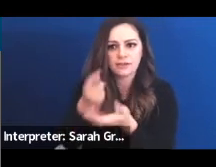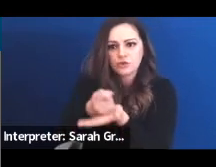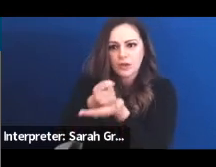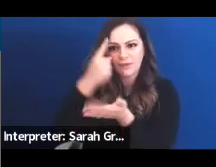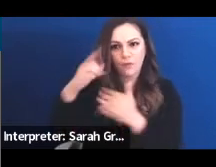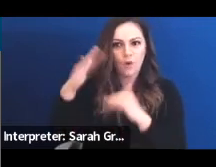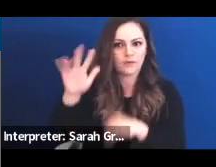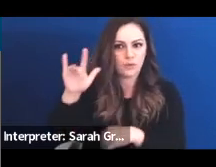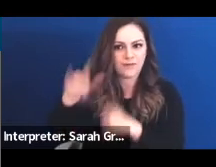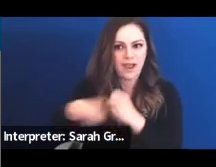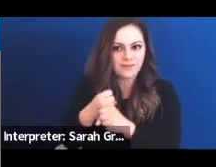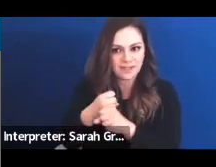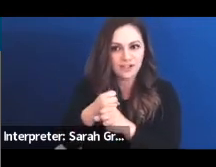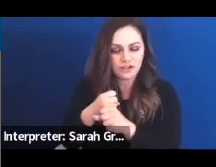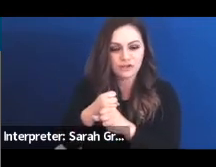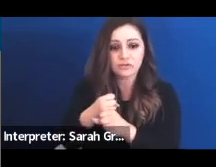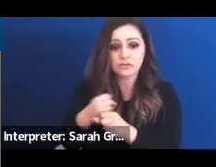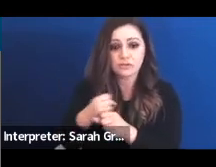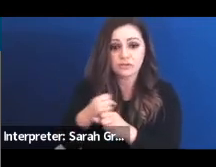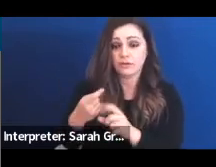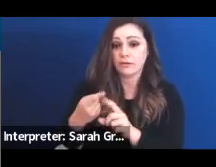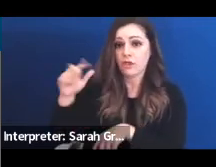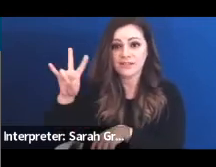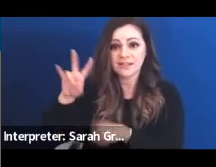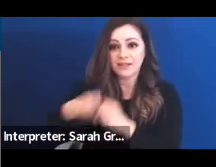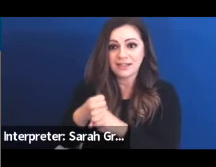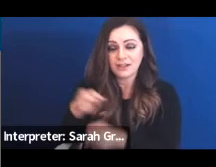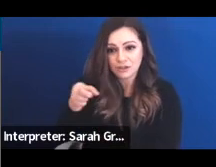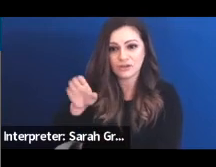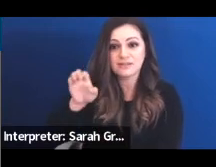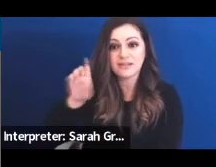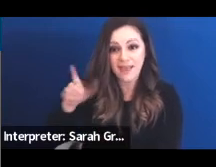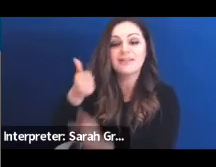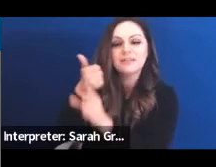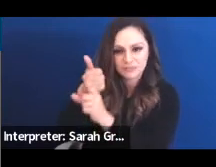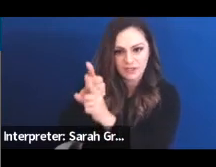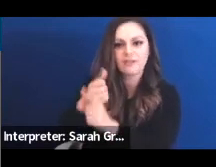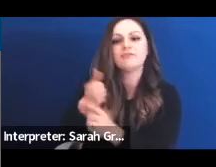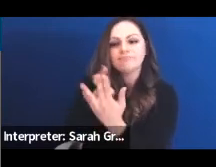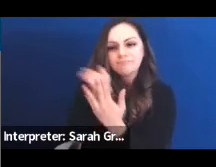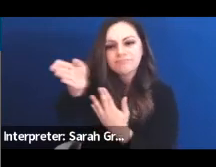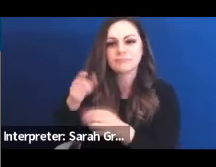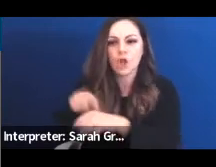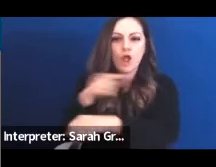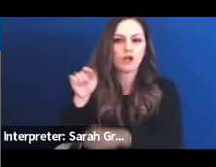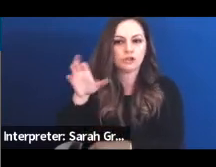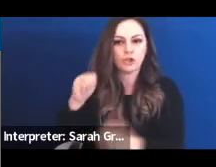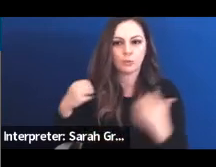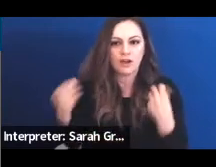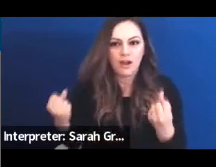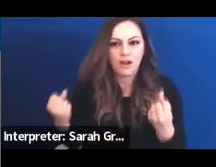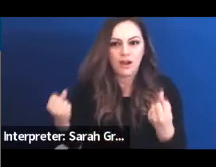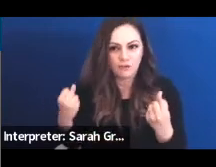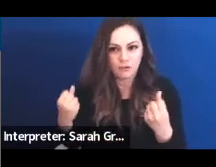25 years. And for the past 37 years, Ed has been a person in long-term recovery. He is currently credentialed and